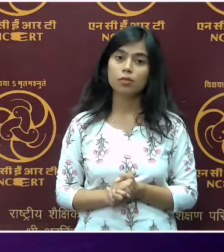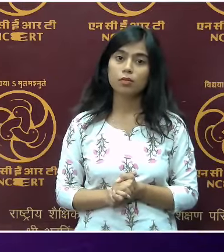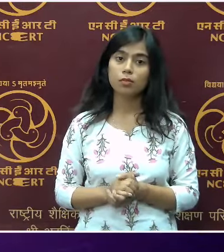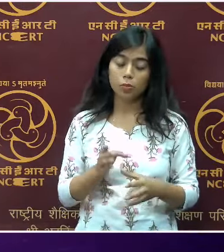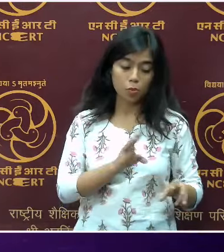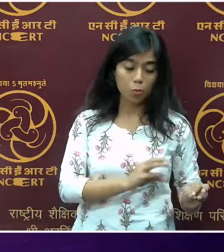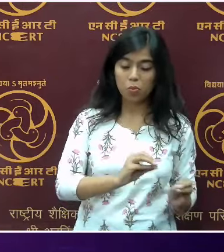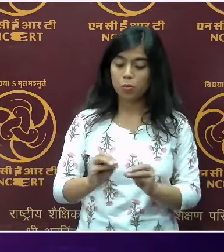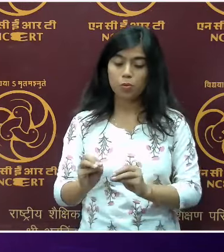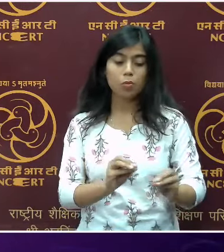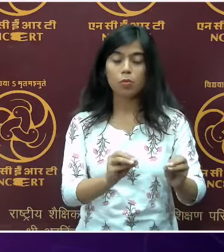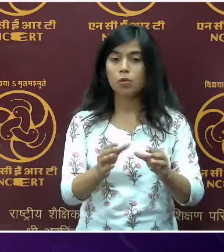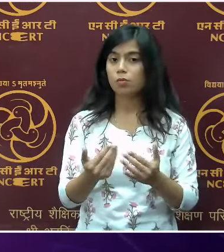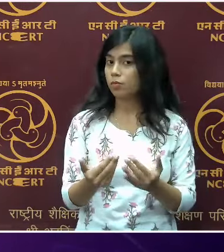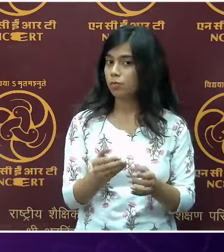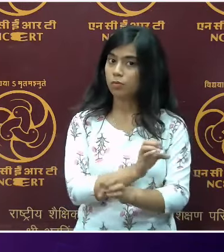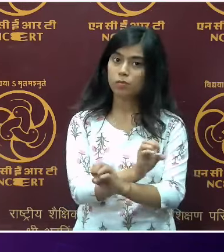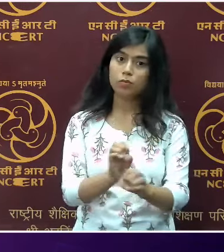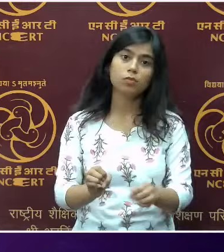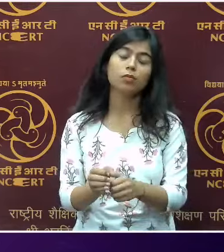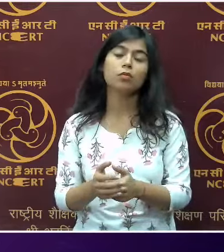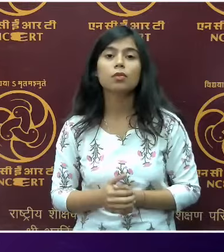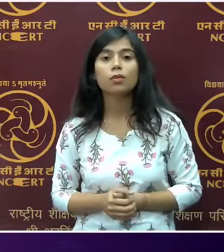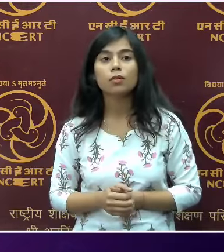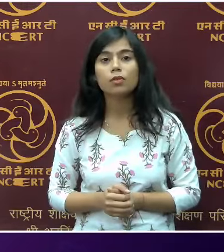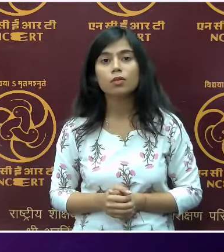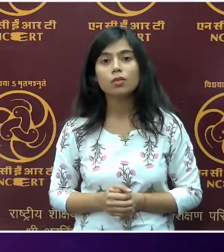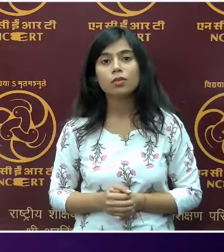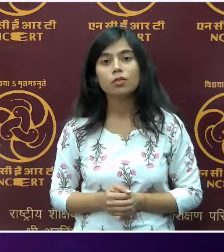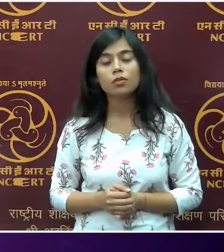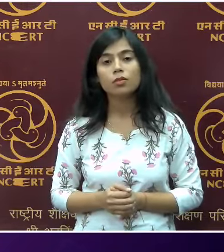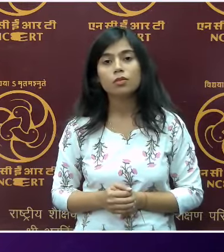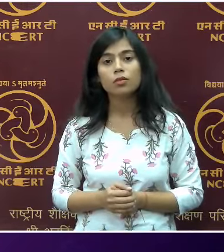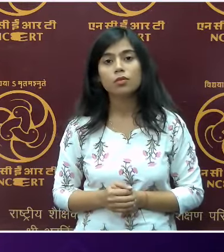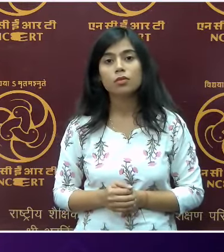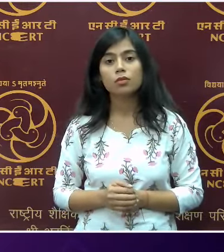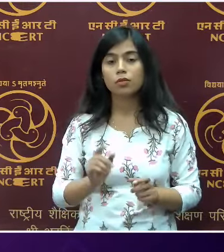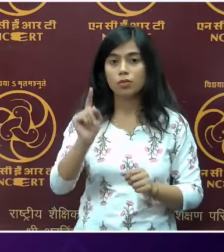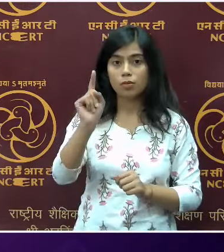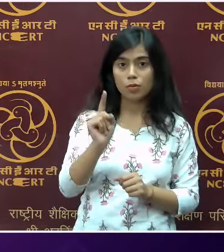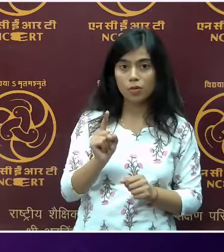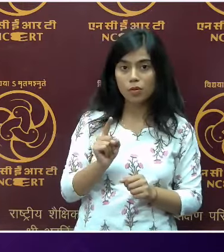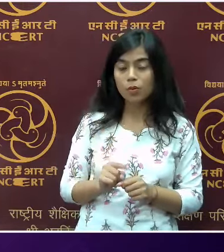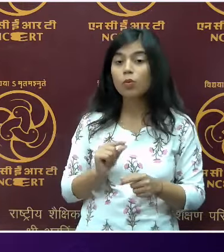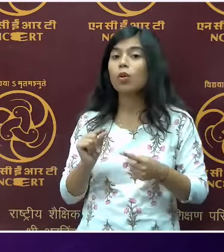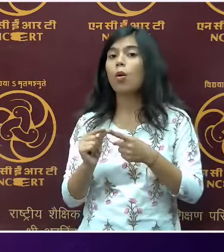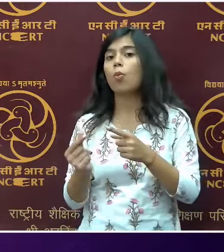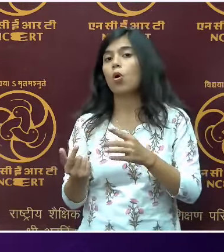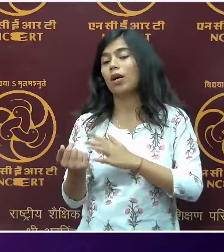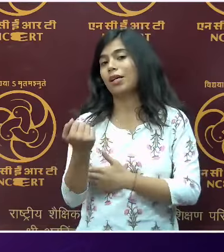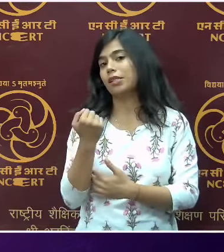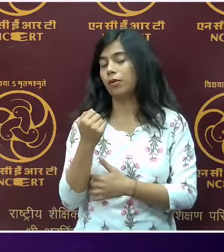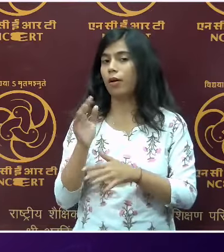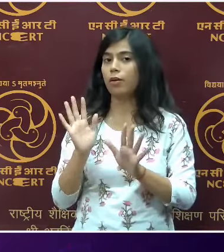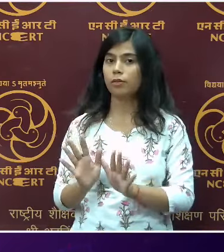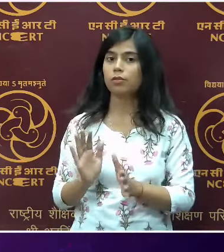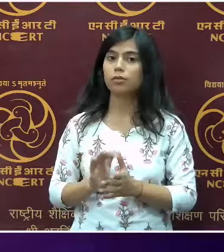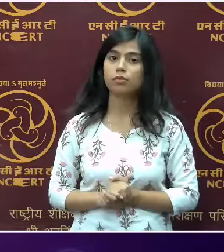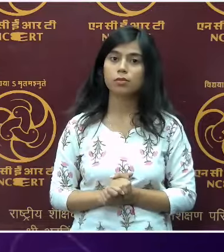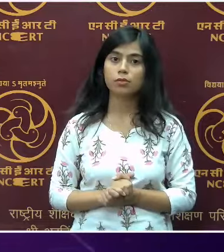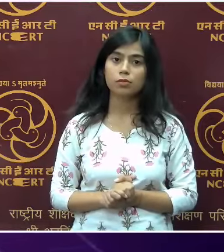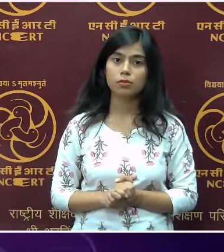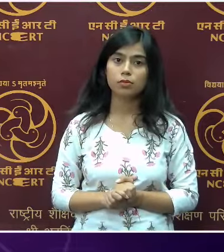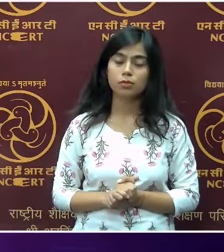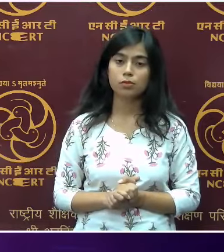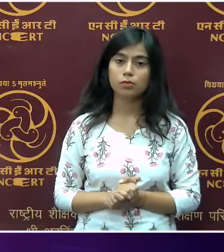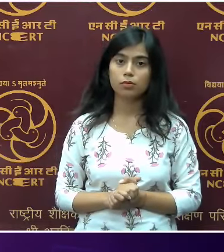move. So the work done to move that at that particular point is called potential. So this point has